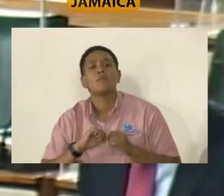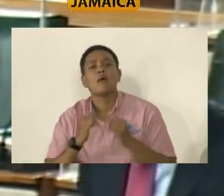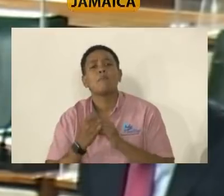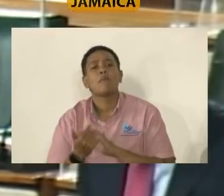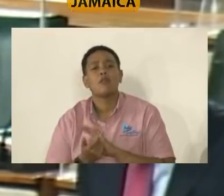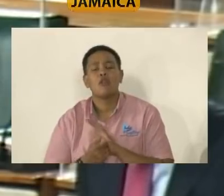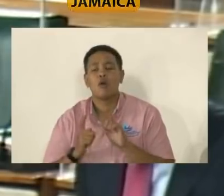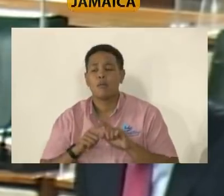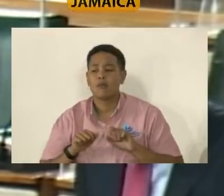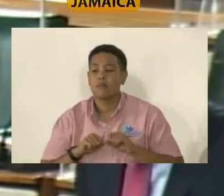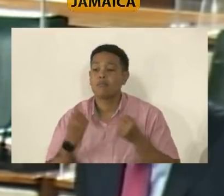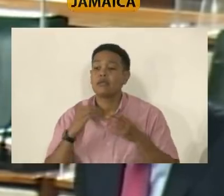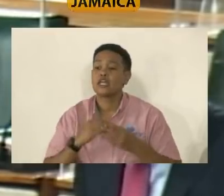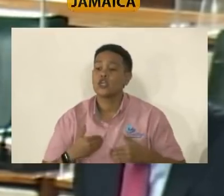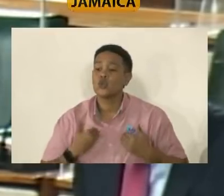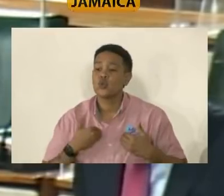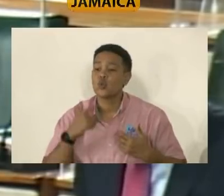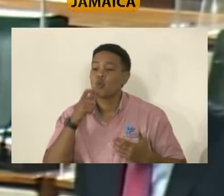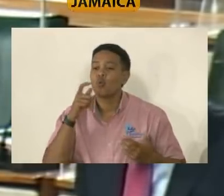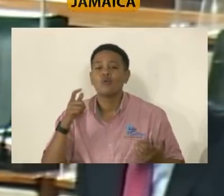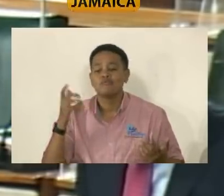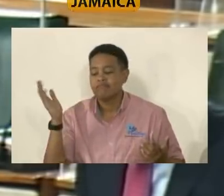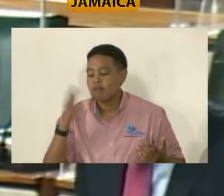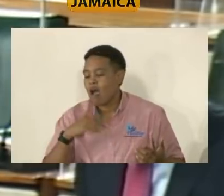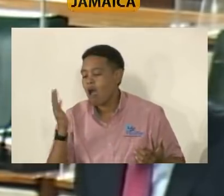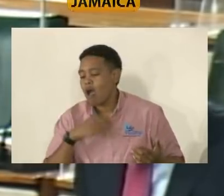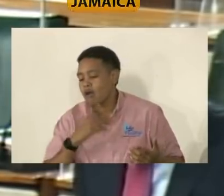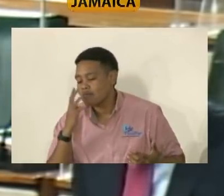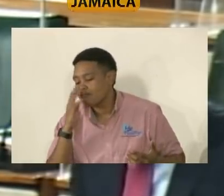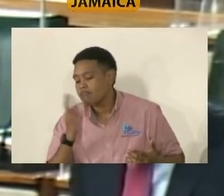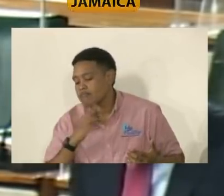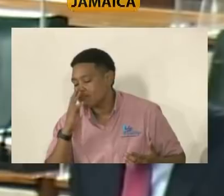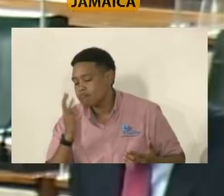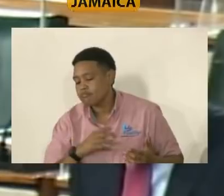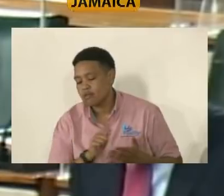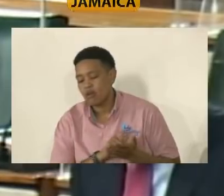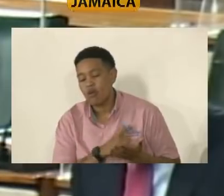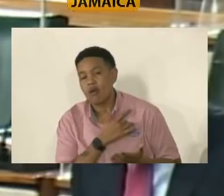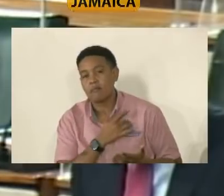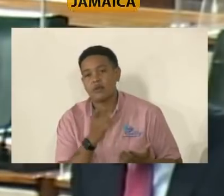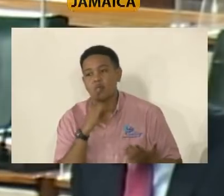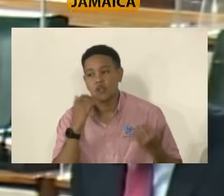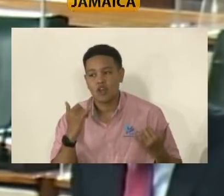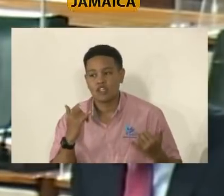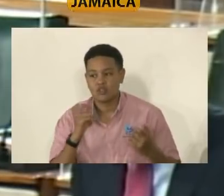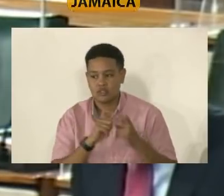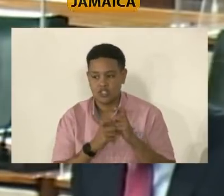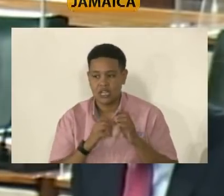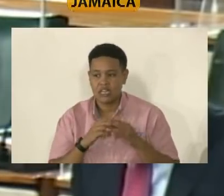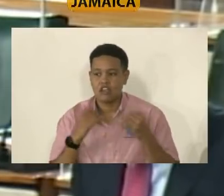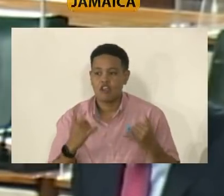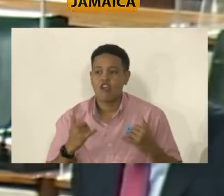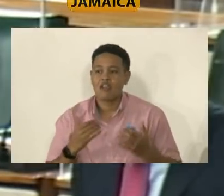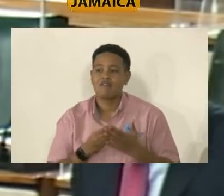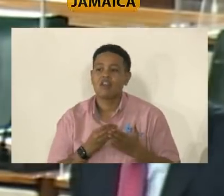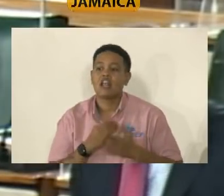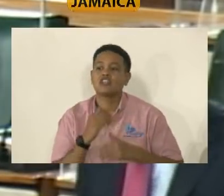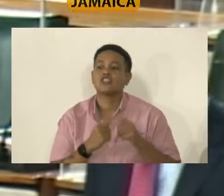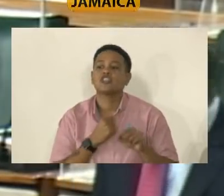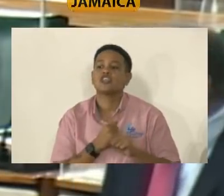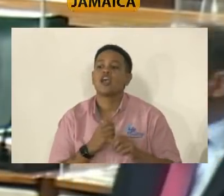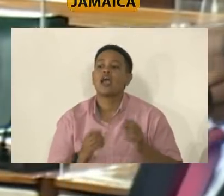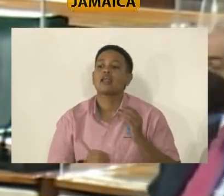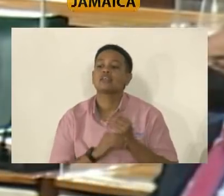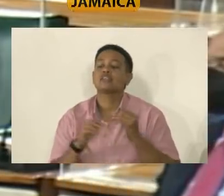offending amongst youths who have run afoul of the law, will continue to evolve within the current financial year. Additionally, the